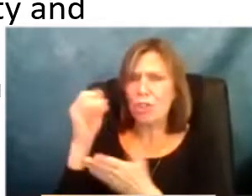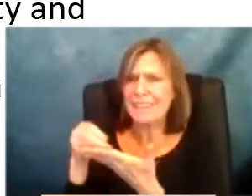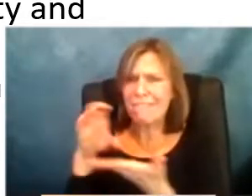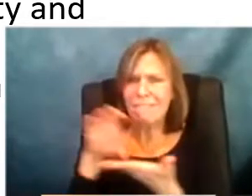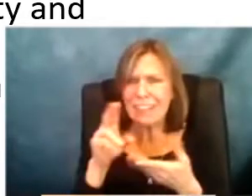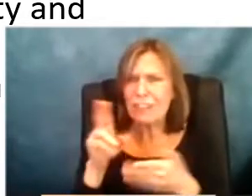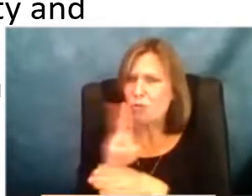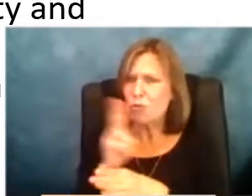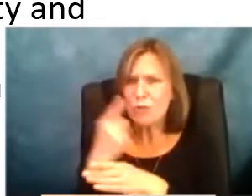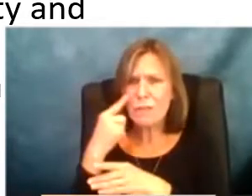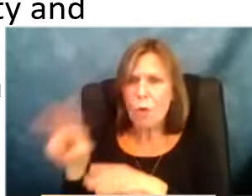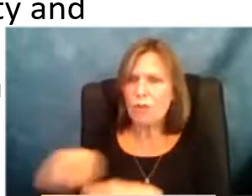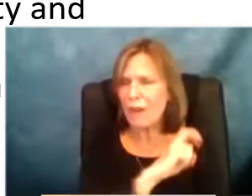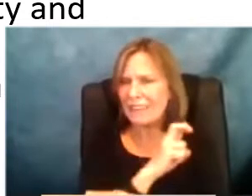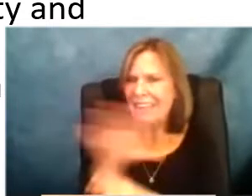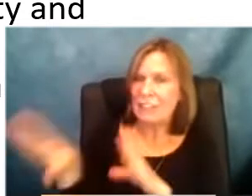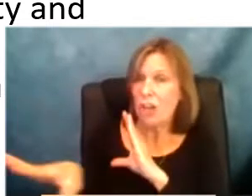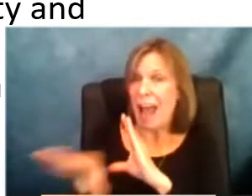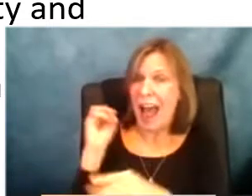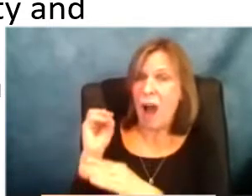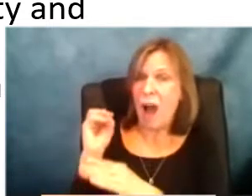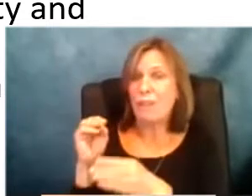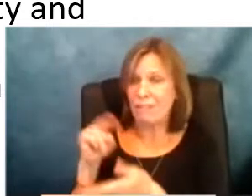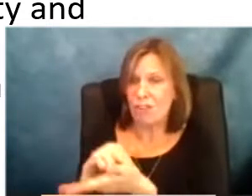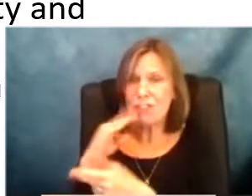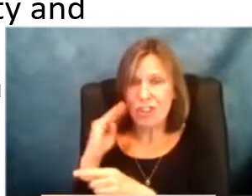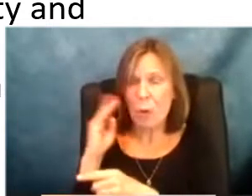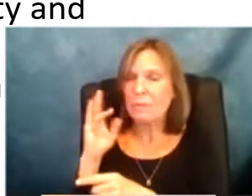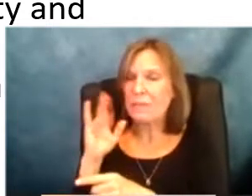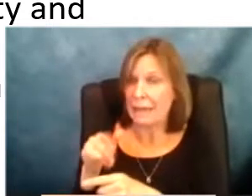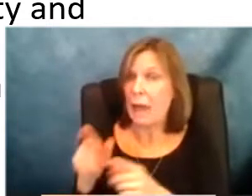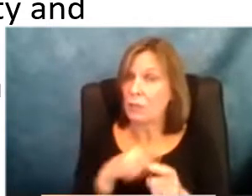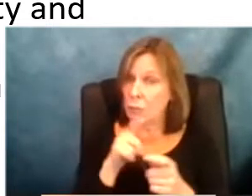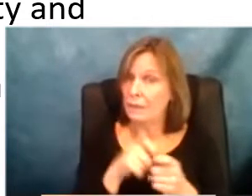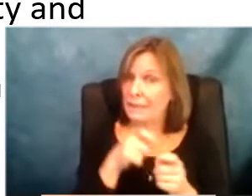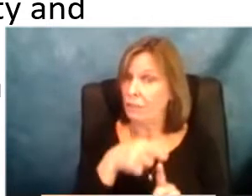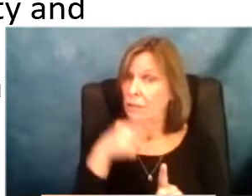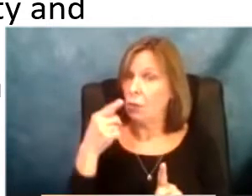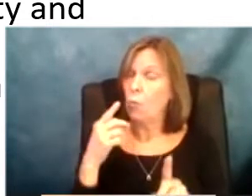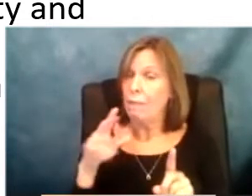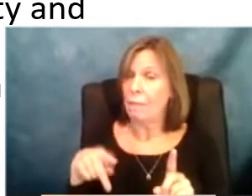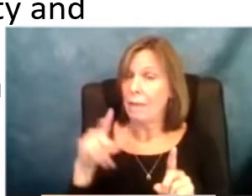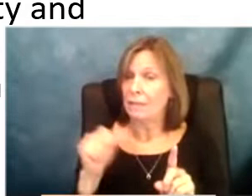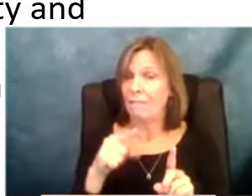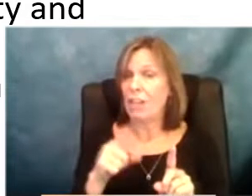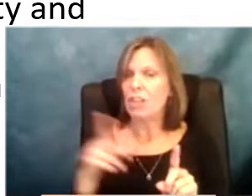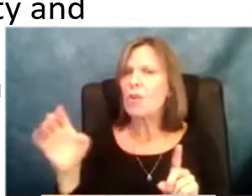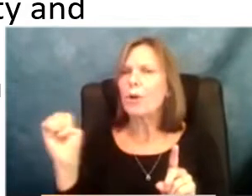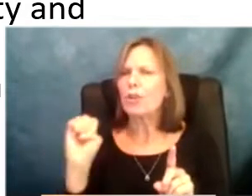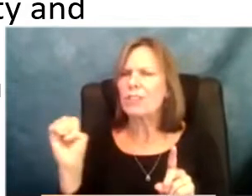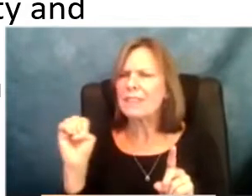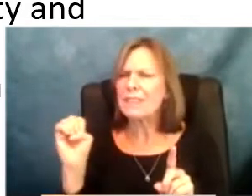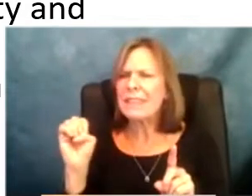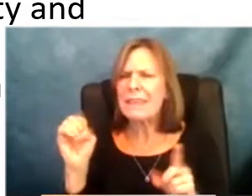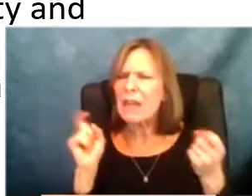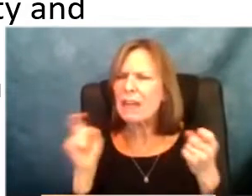and relocations out of facilities. And that was specifically with the Pennsylvania Emergency Management Authority and the